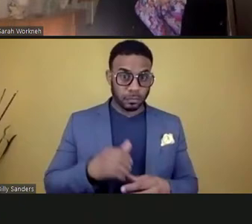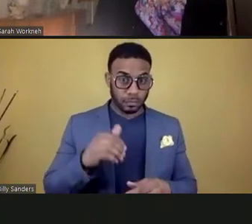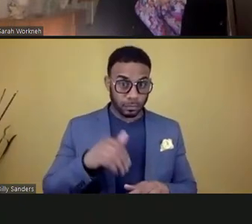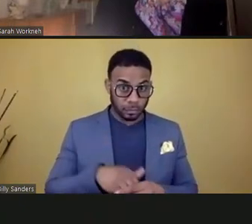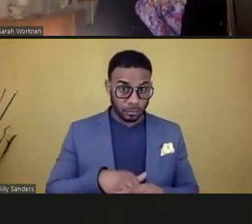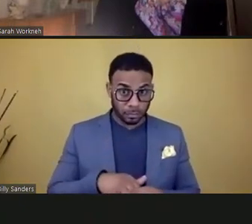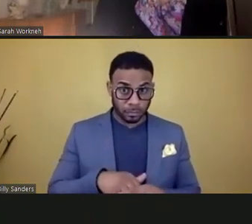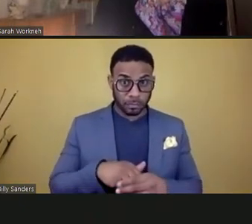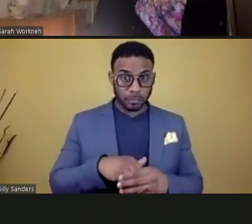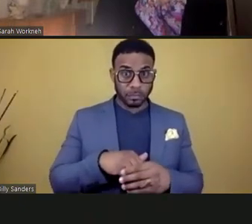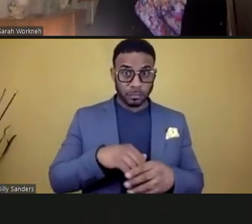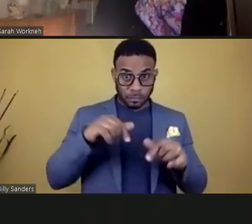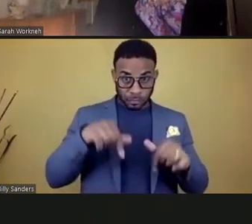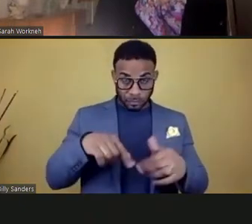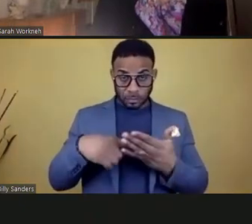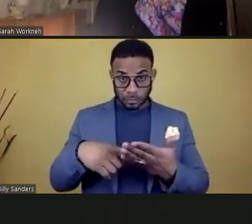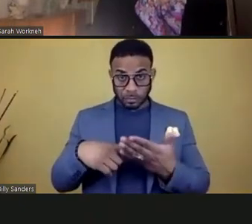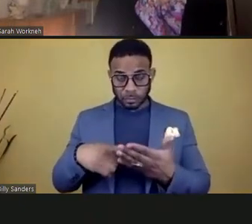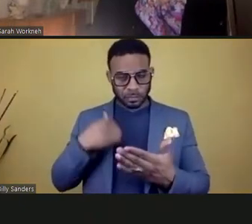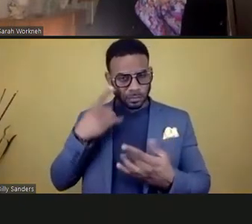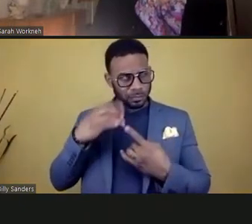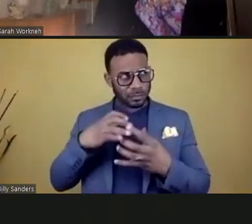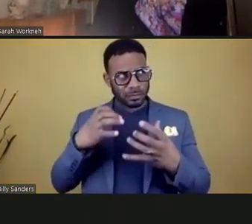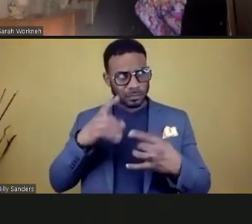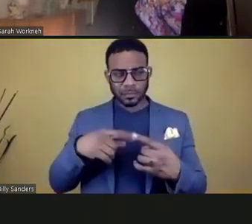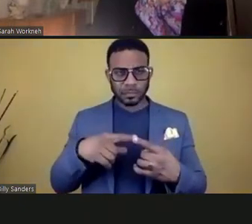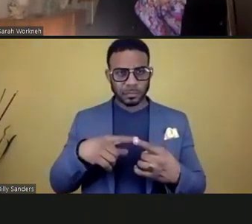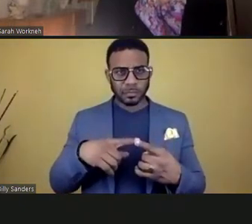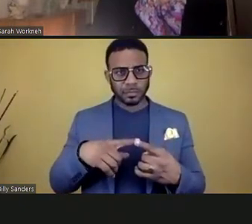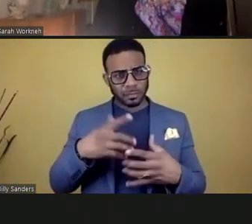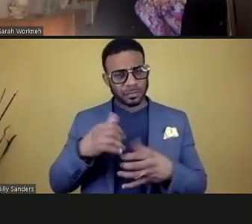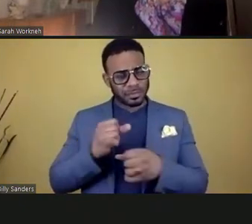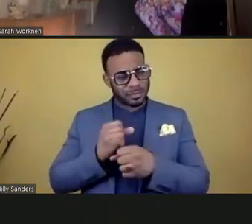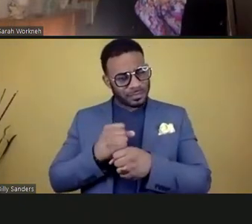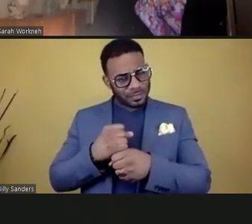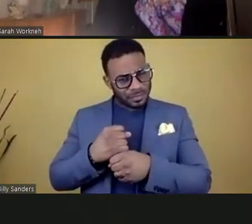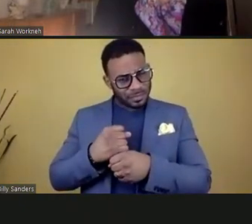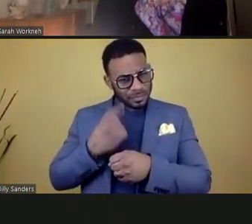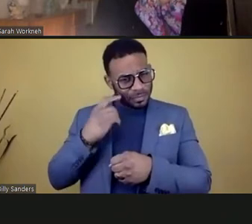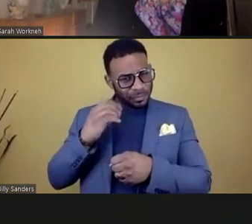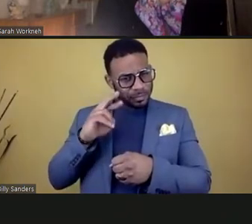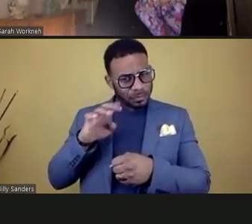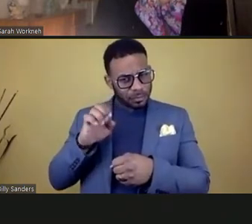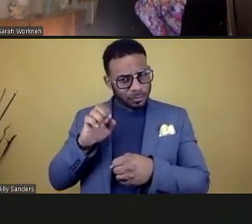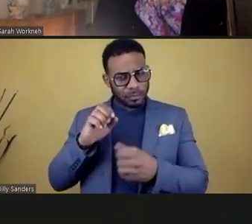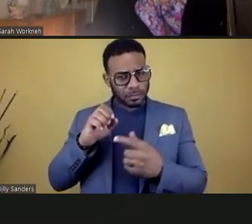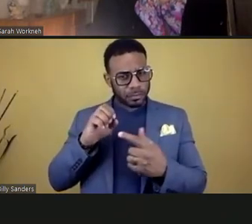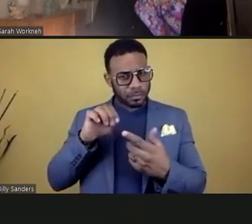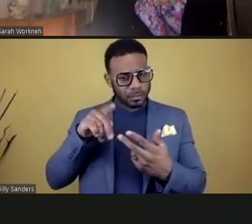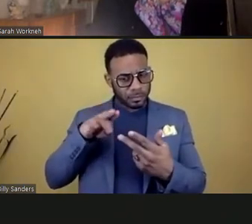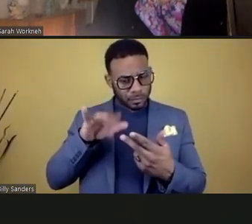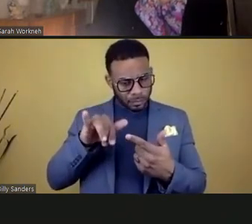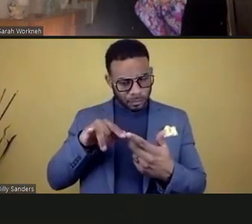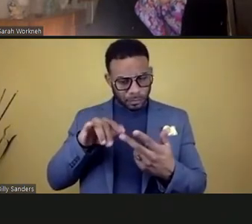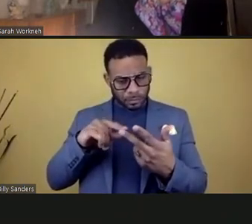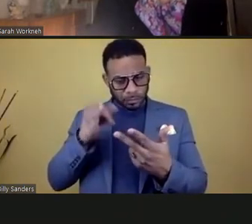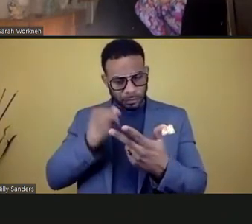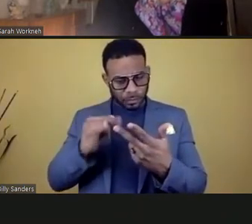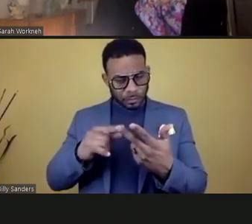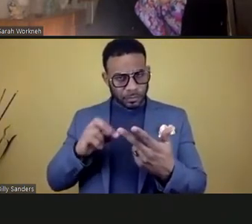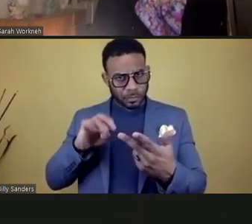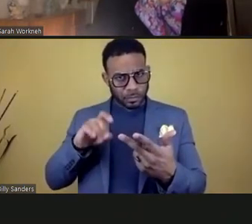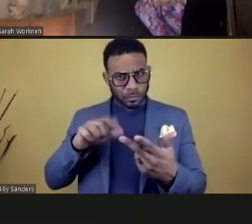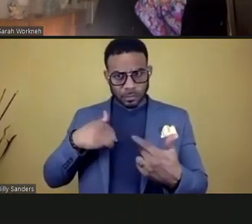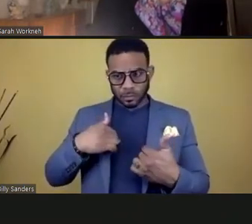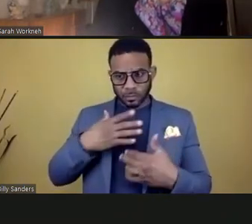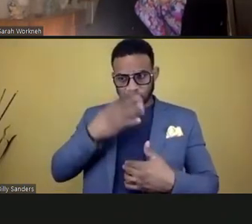In the context of this conversation, I've been thinking a lot, you know, it's kind of titled in terms of race equity and artist residencies. I'm a white woman